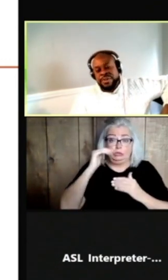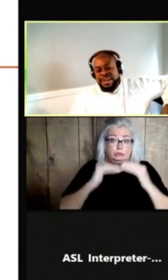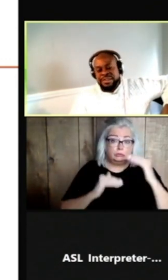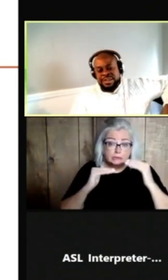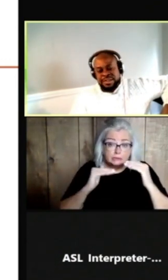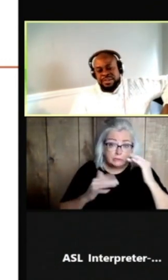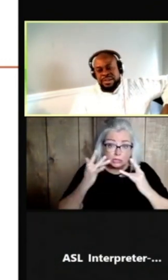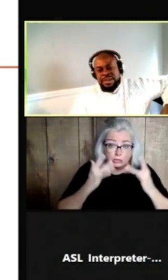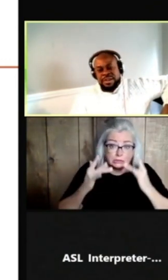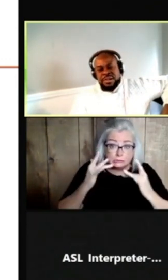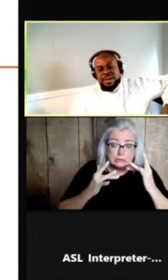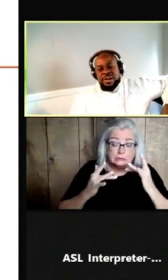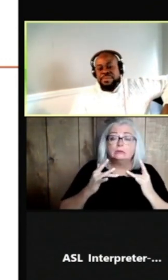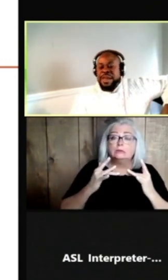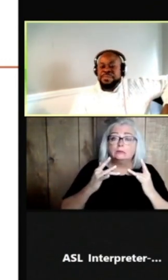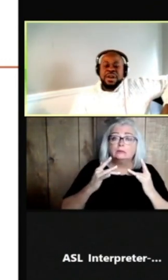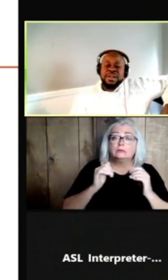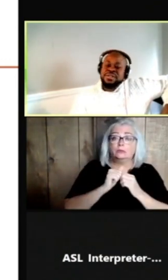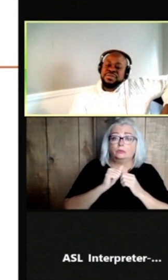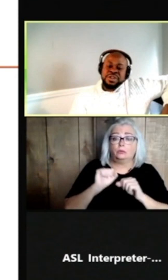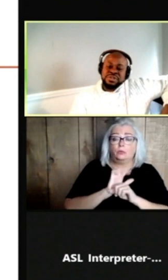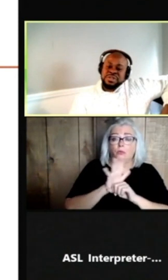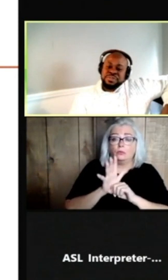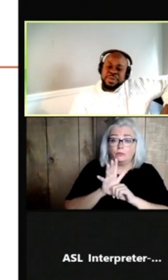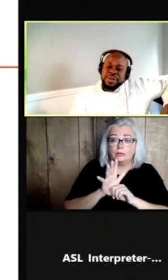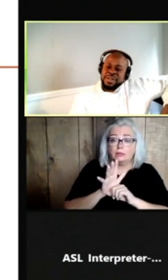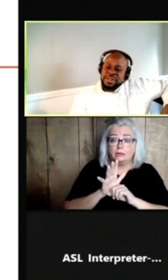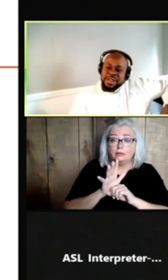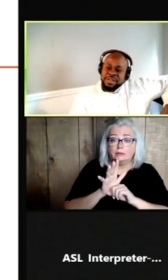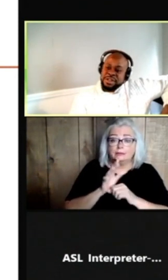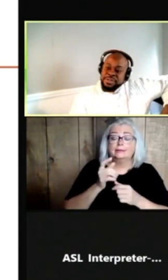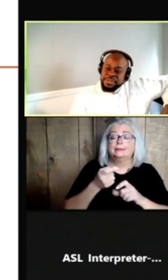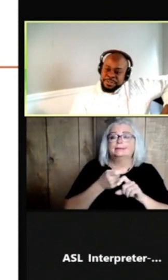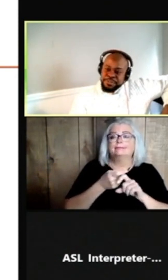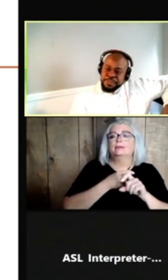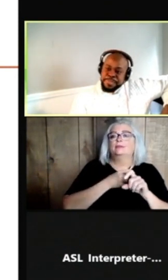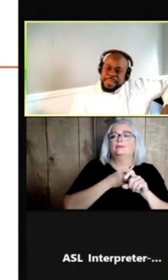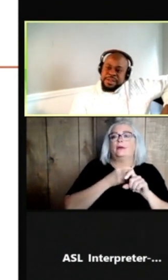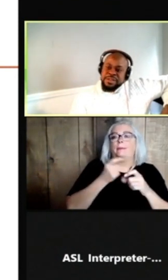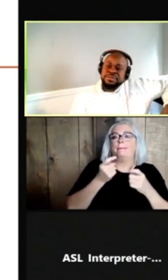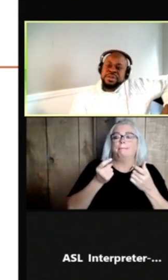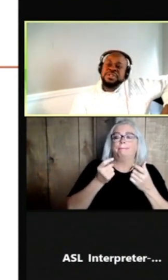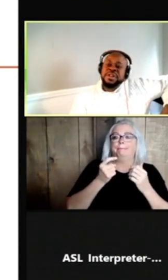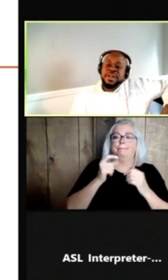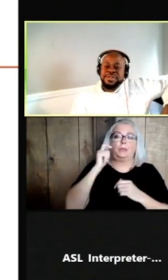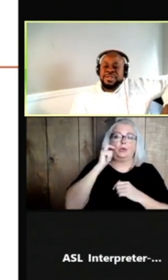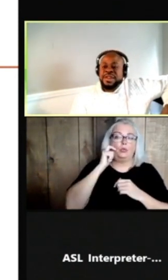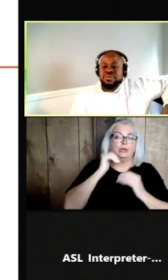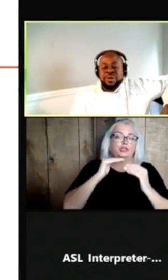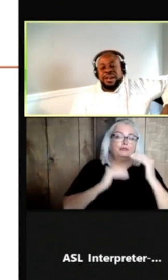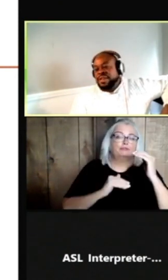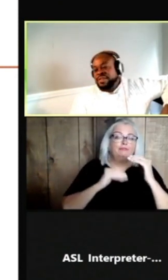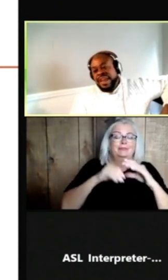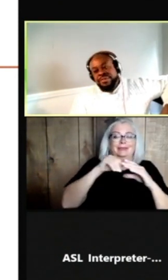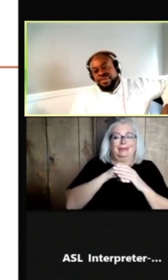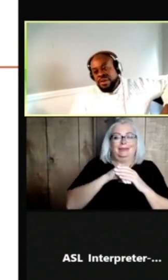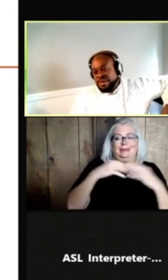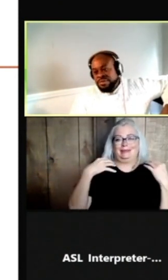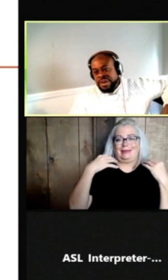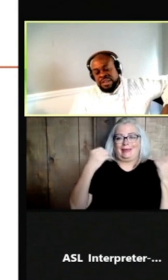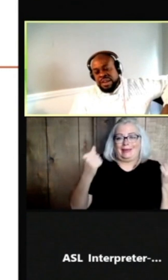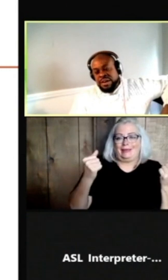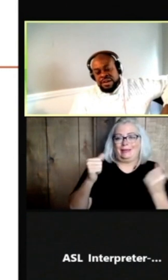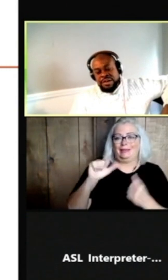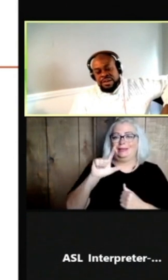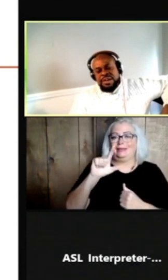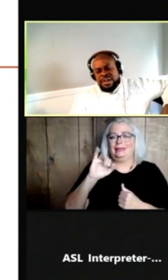experiences of COVID-19 are a byproduct of racial disparities in health literacy. In other words, to understand why these gaps are